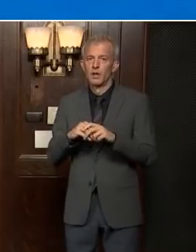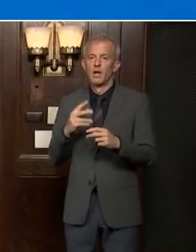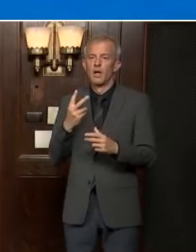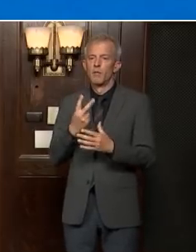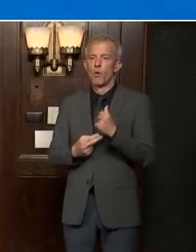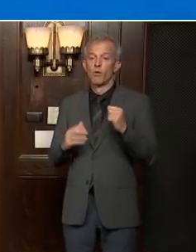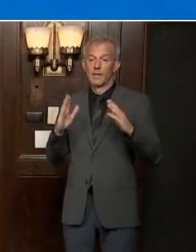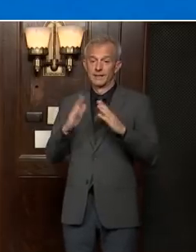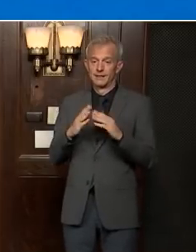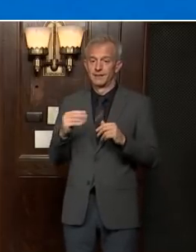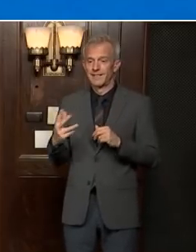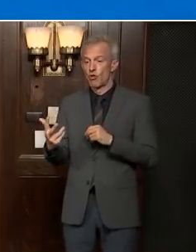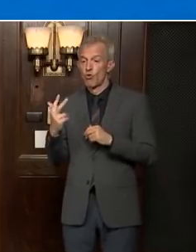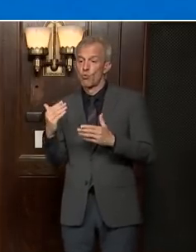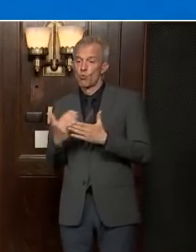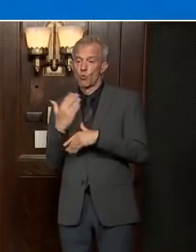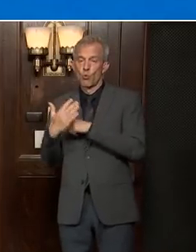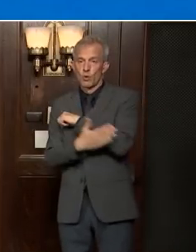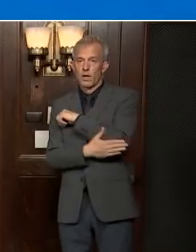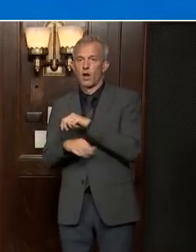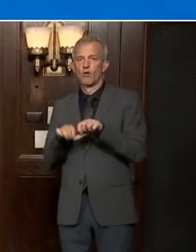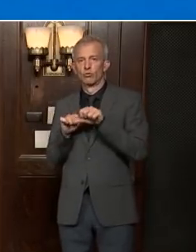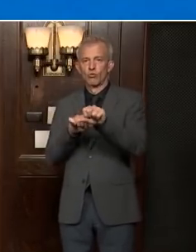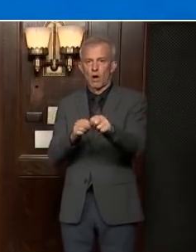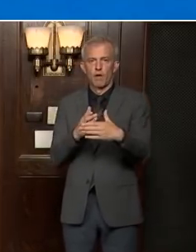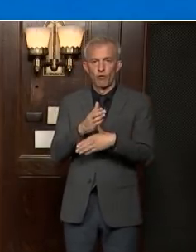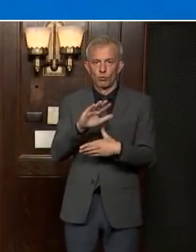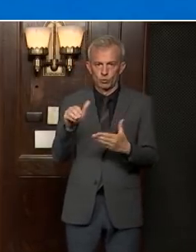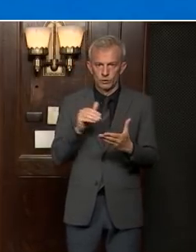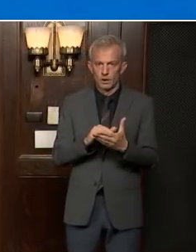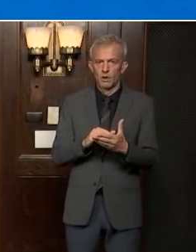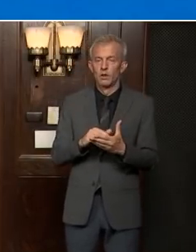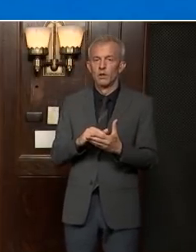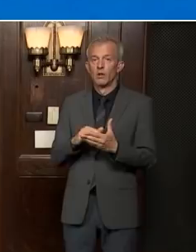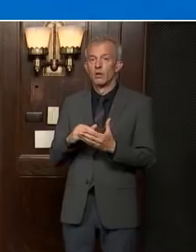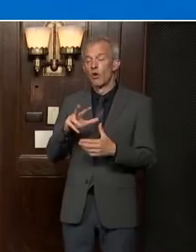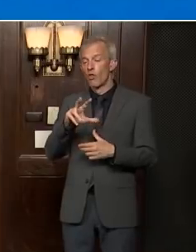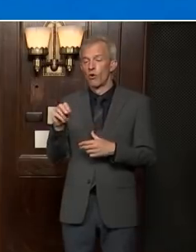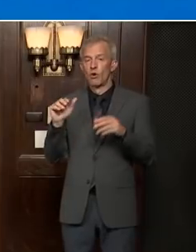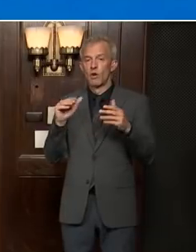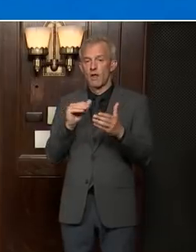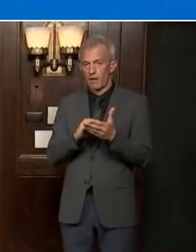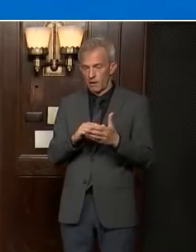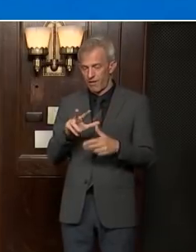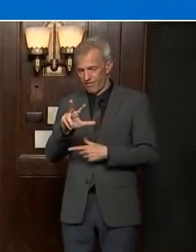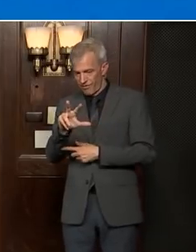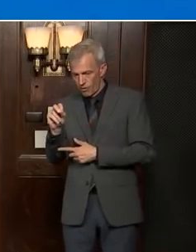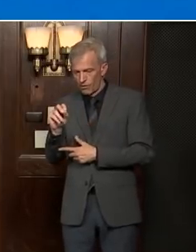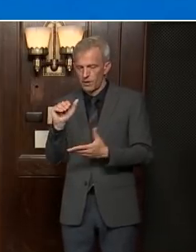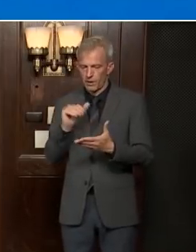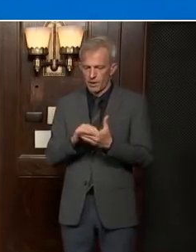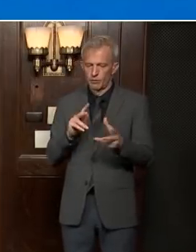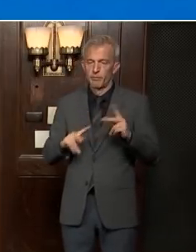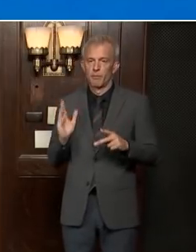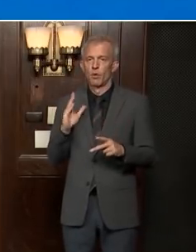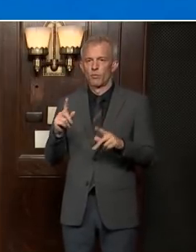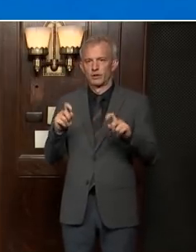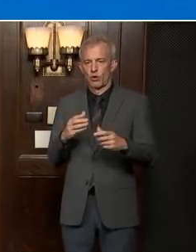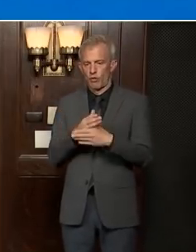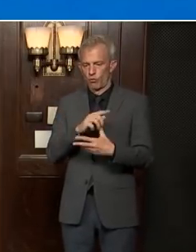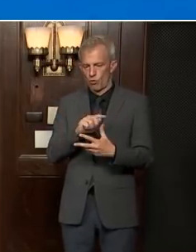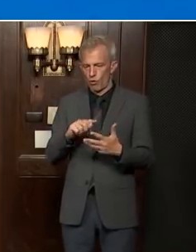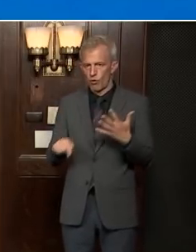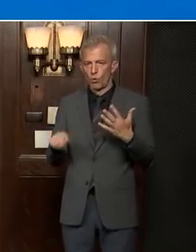new county drive-through centers, and 30,000 people will have been tested through those centers alone. And combined